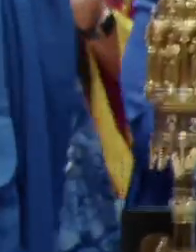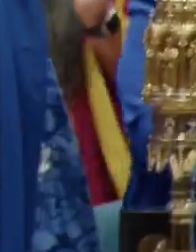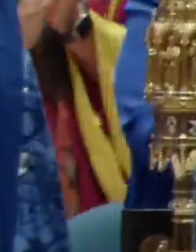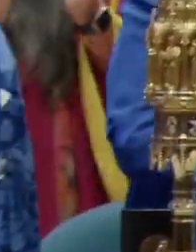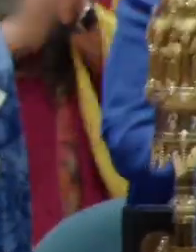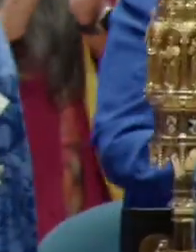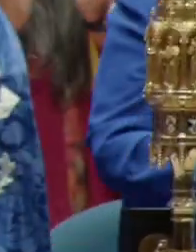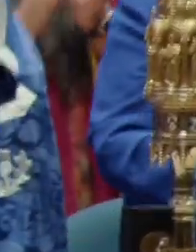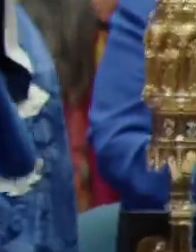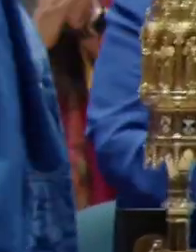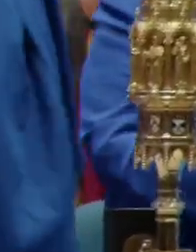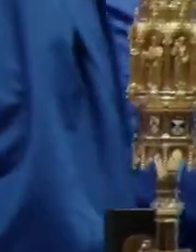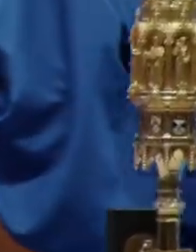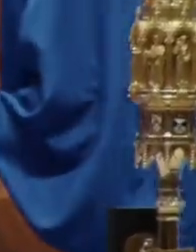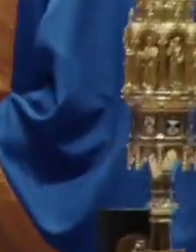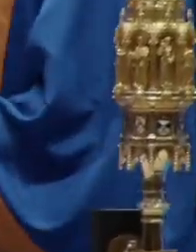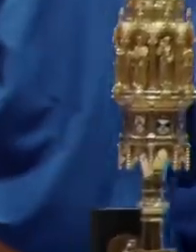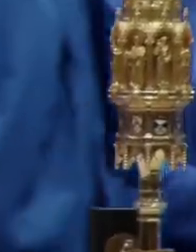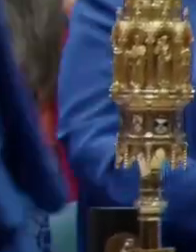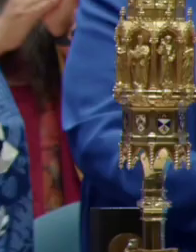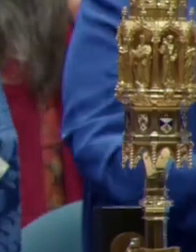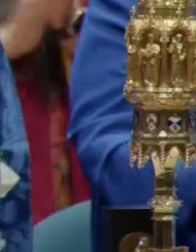You better acknowledge.